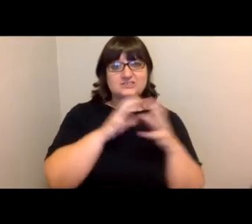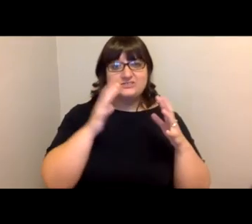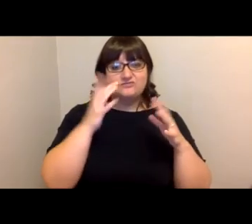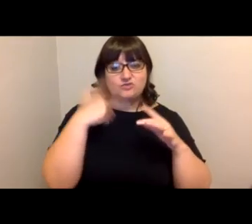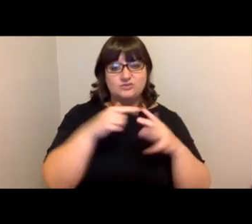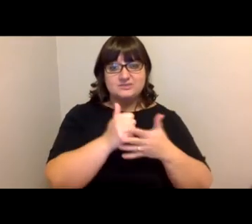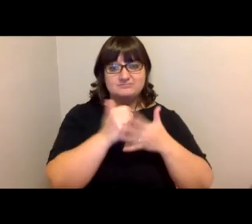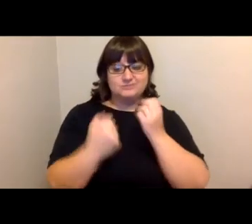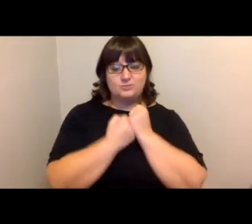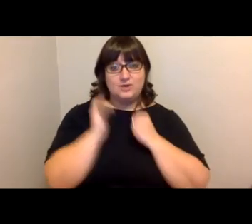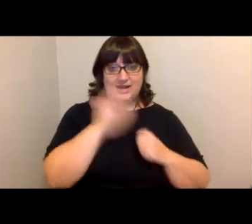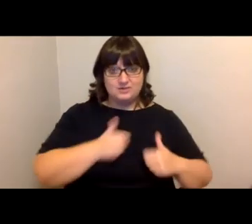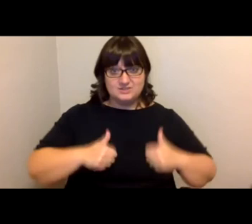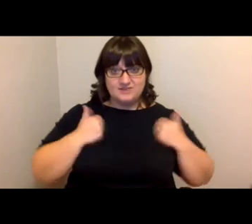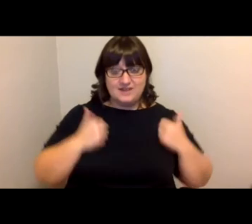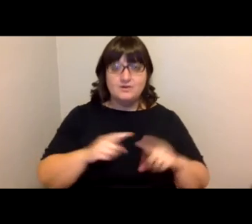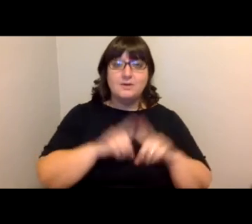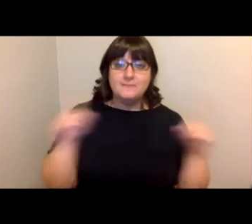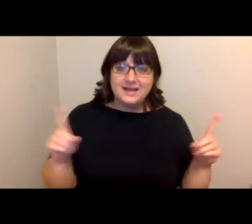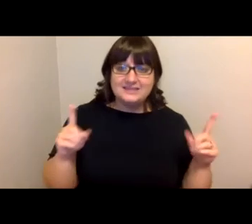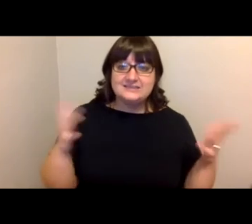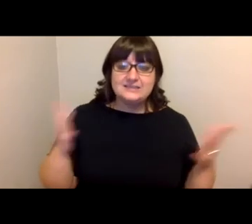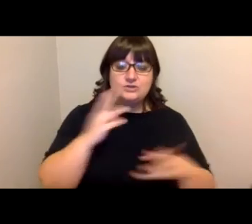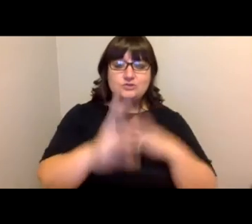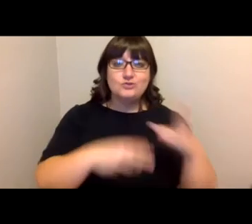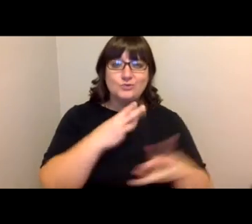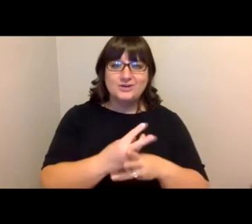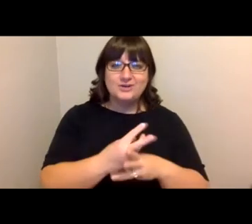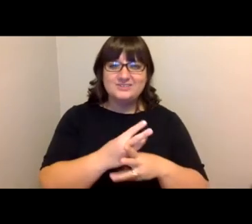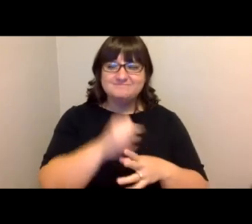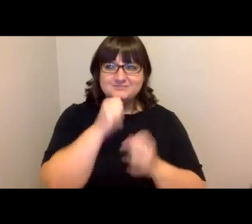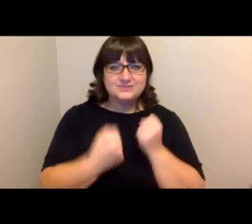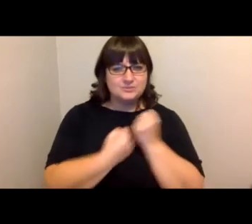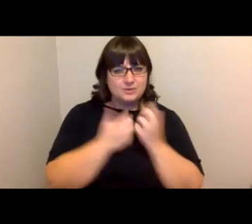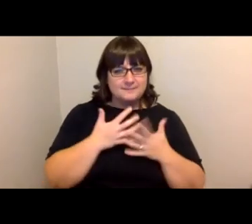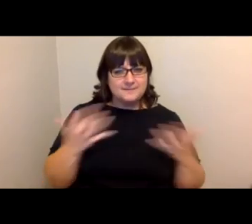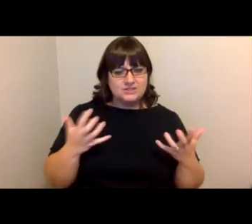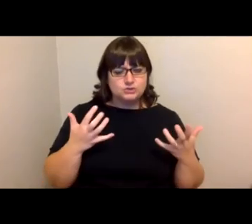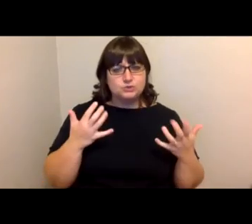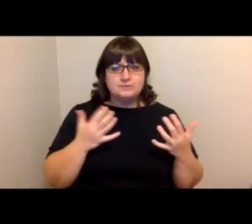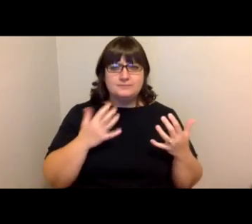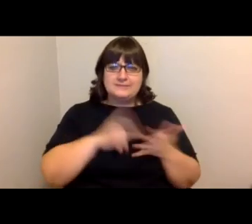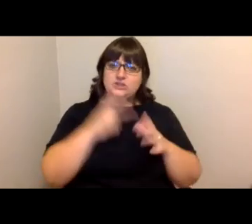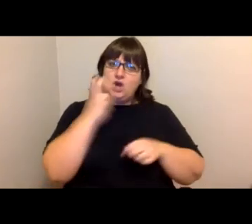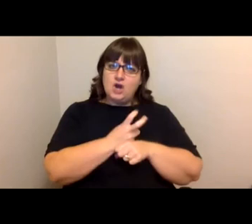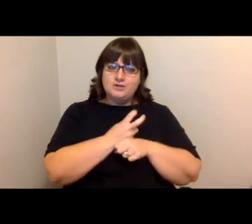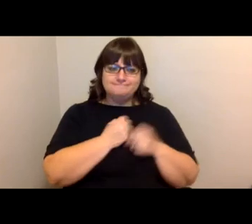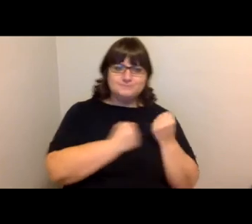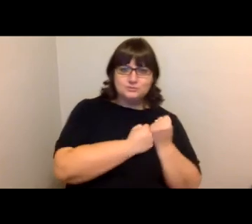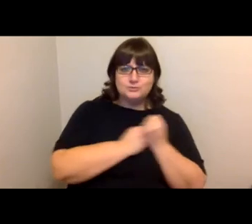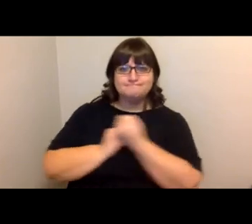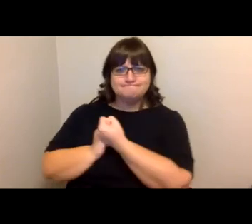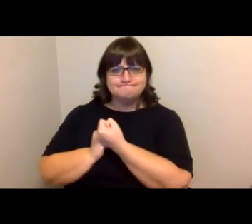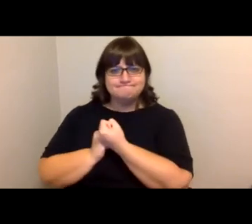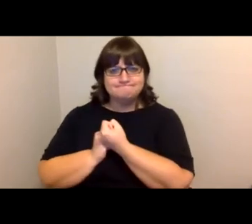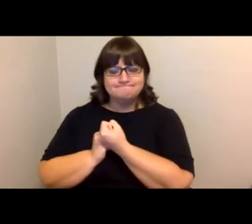but because the world isn't necessarily supporting us, it can be hard for us to support each other. And so often,